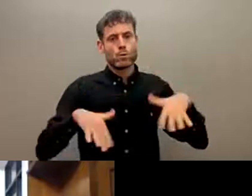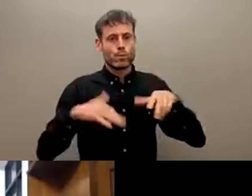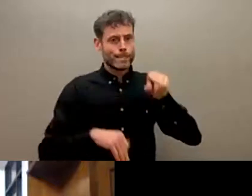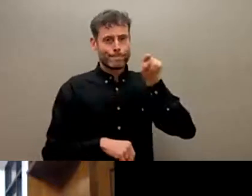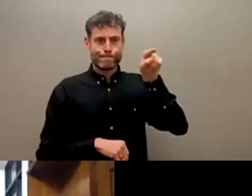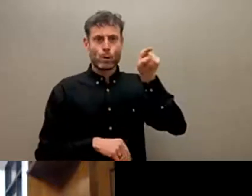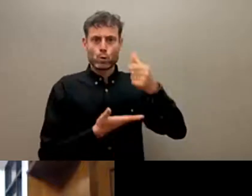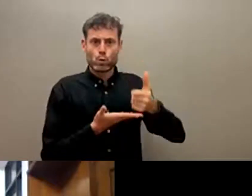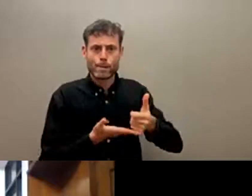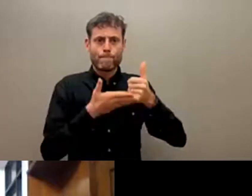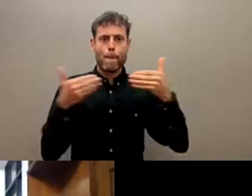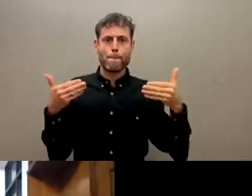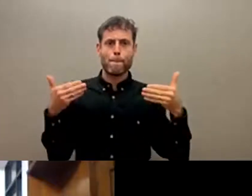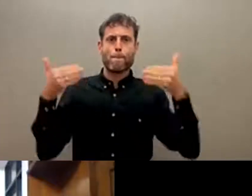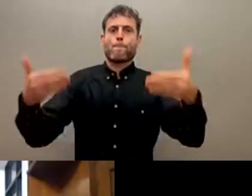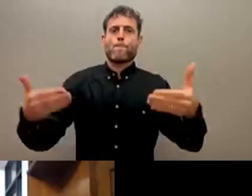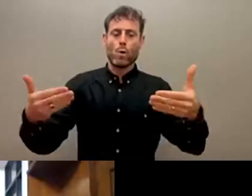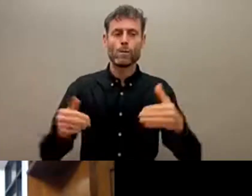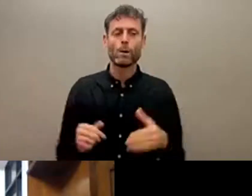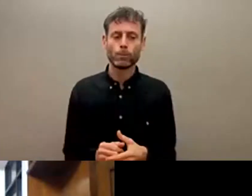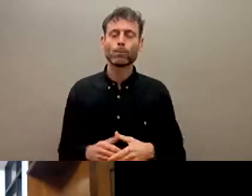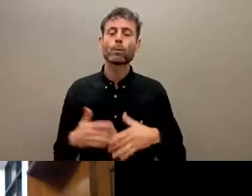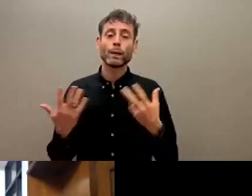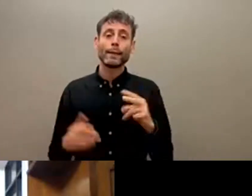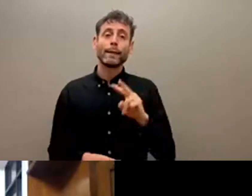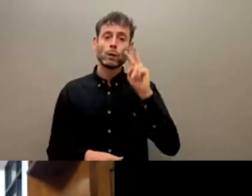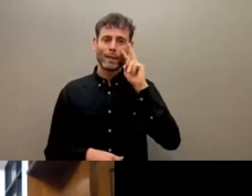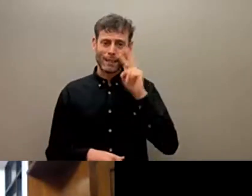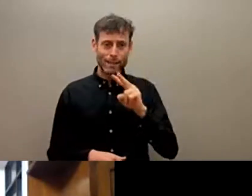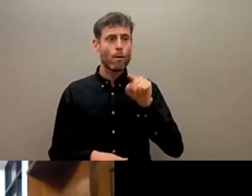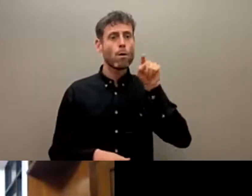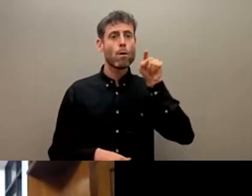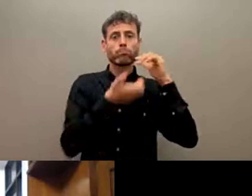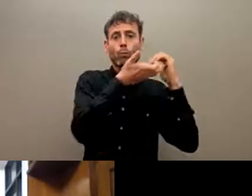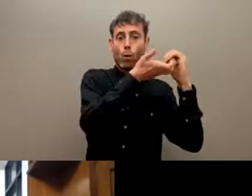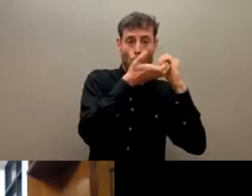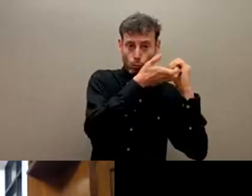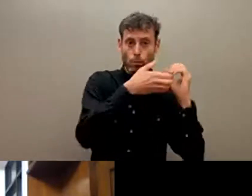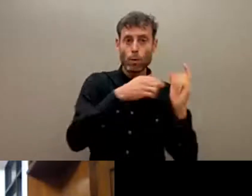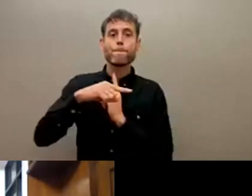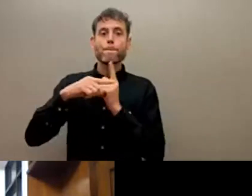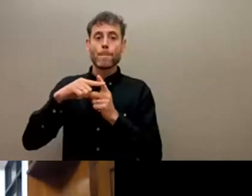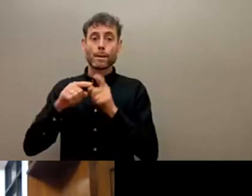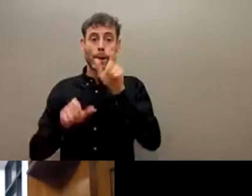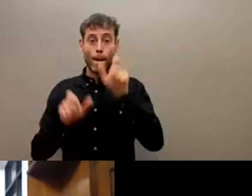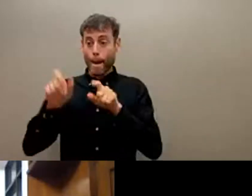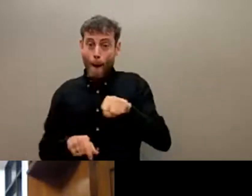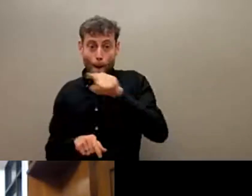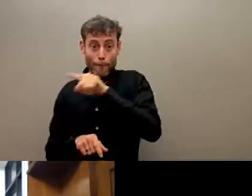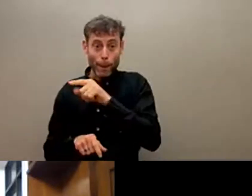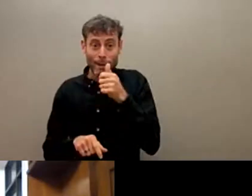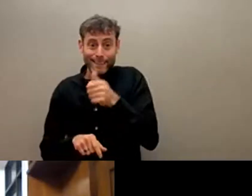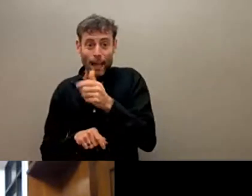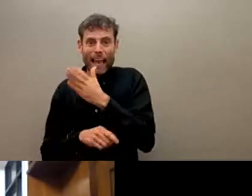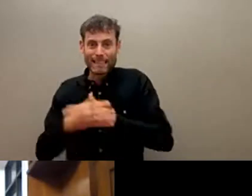with disability and their representing organization is very much important for the policy change. One